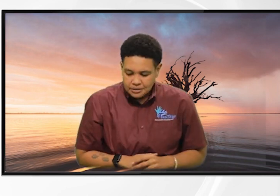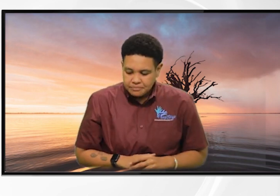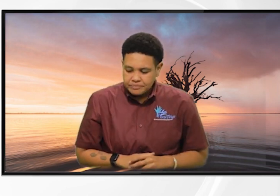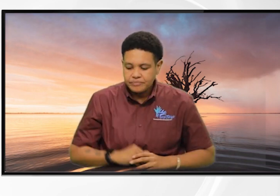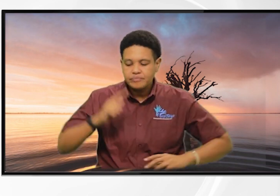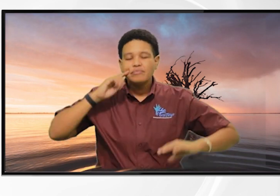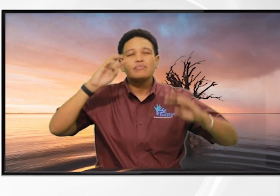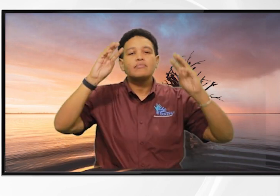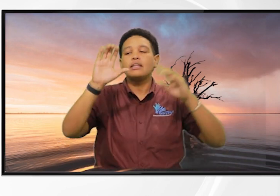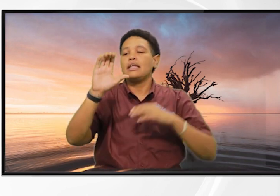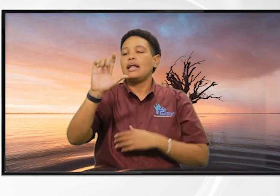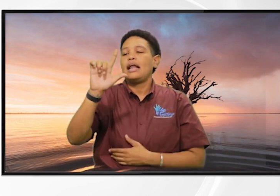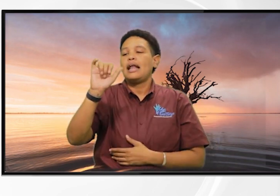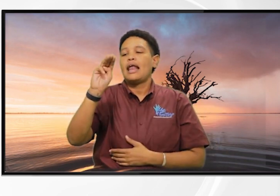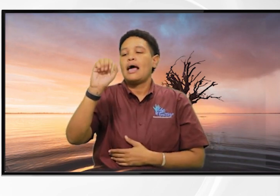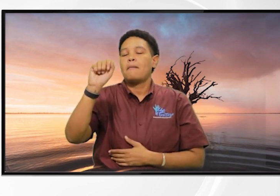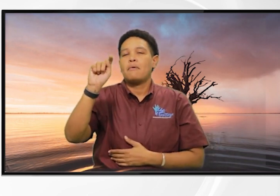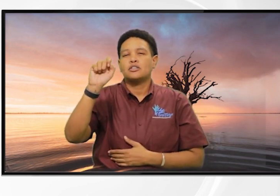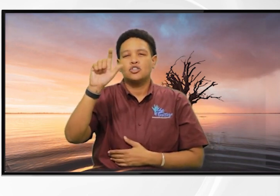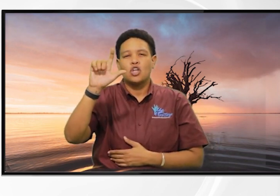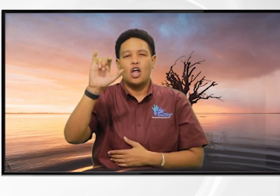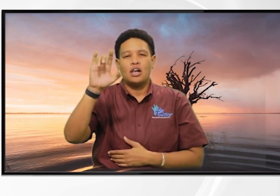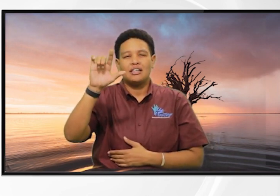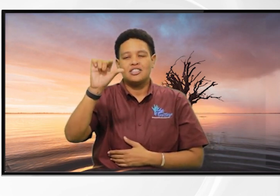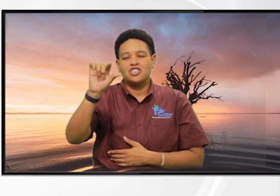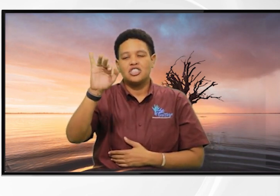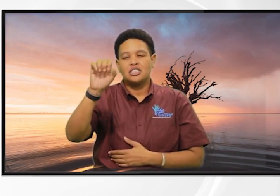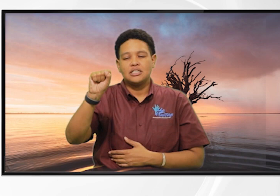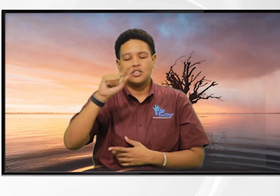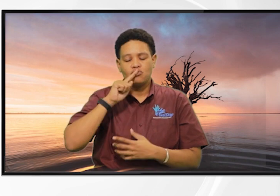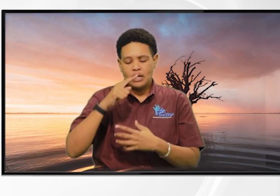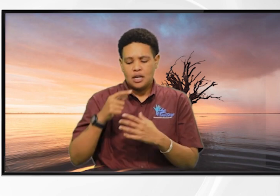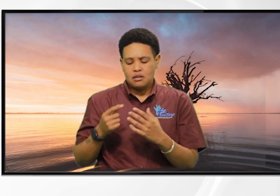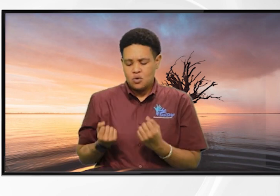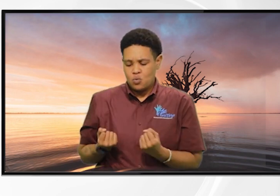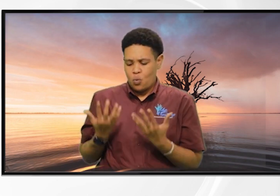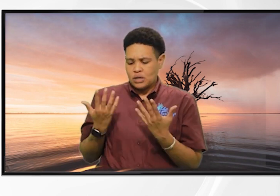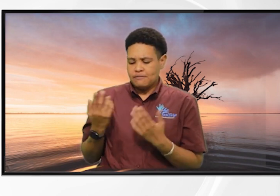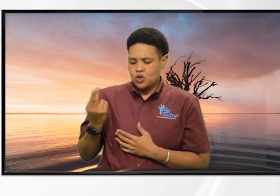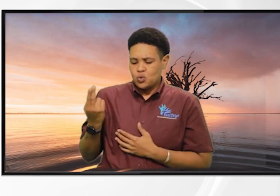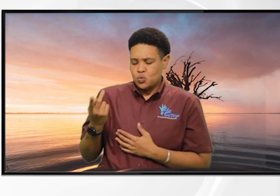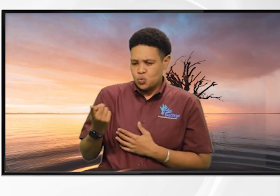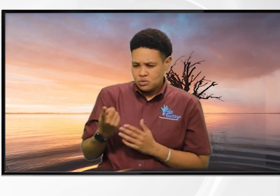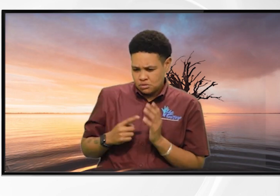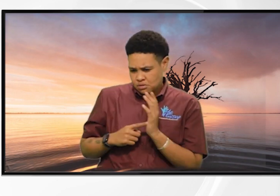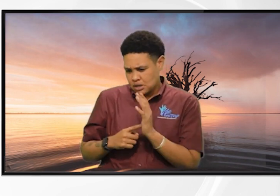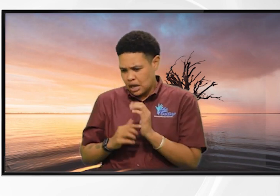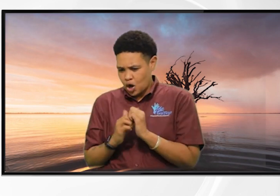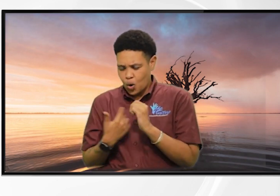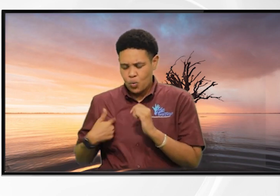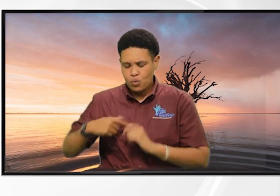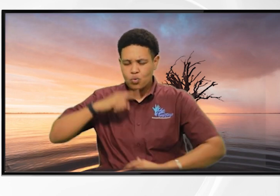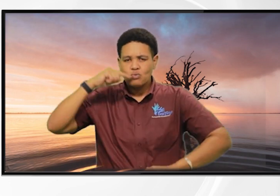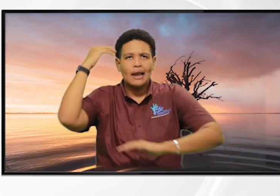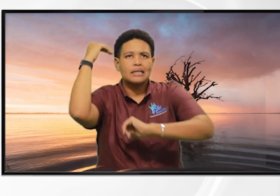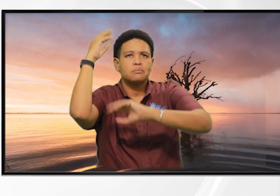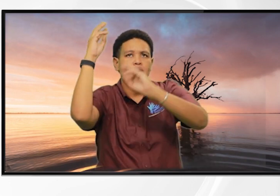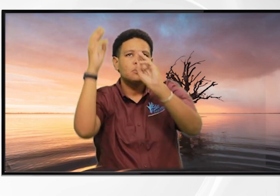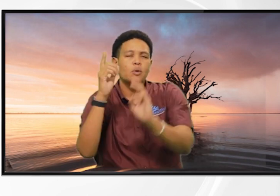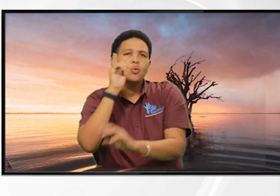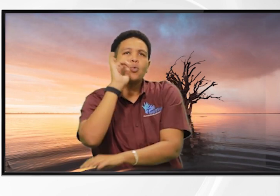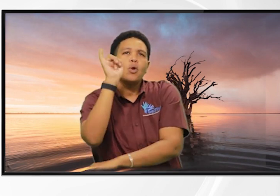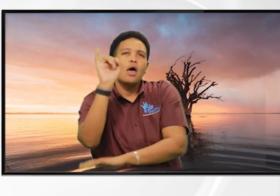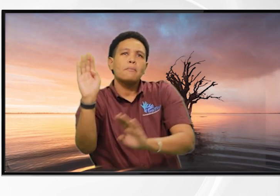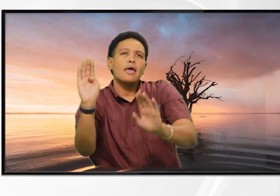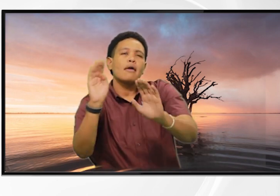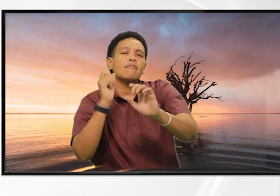Climatologies are therefore really quantifications using science of how we expect the climate to be behaving yearly.